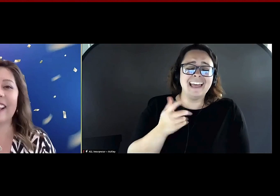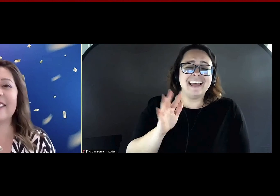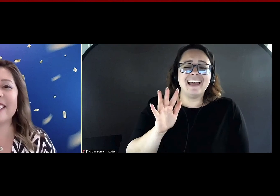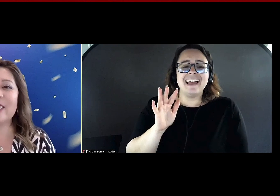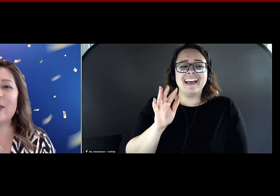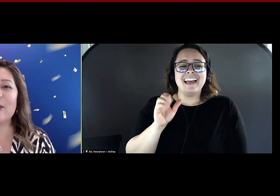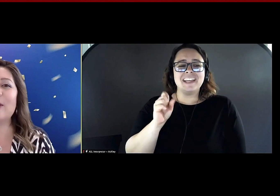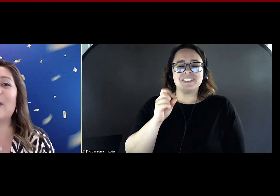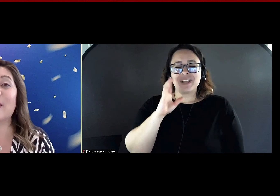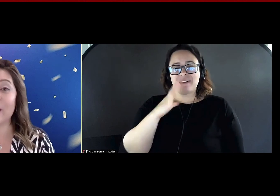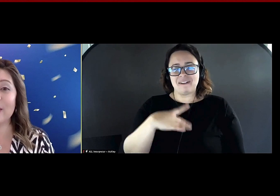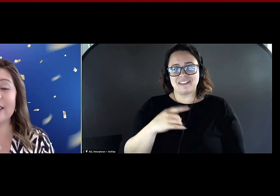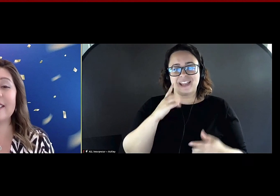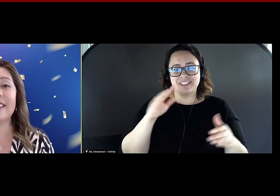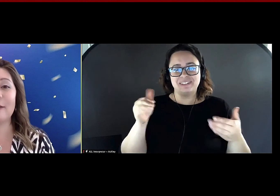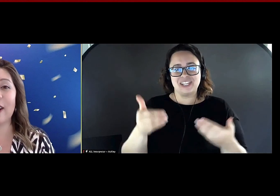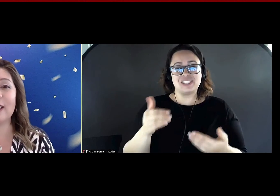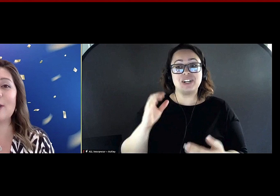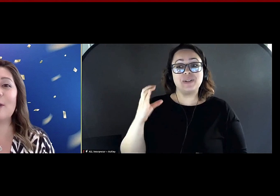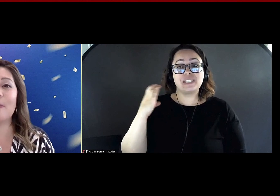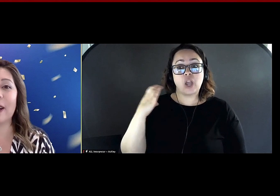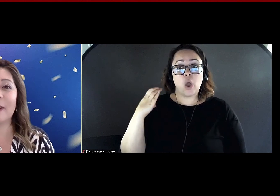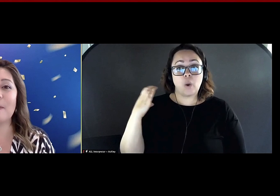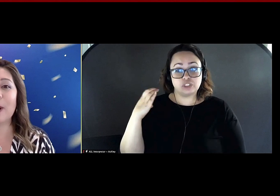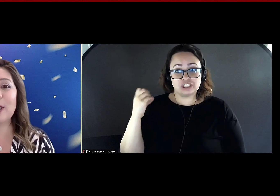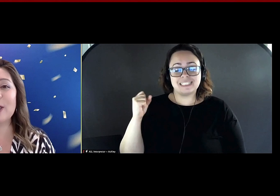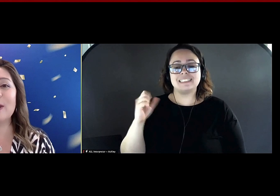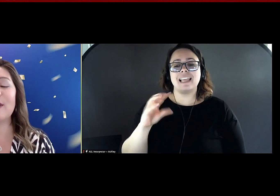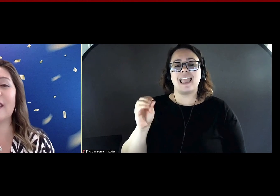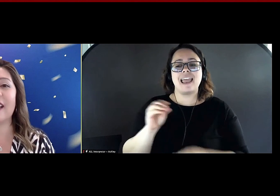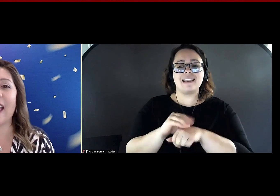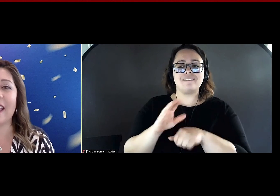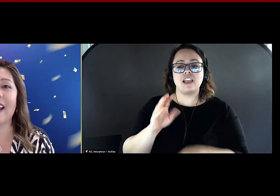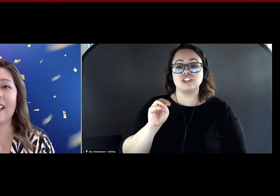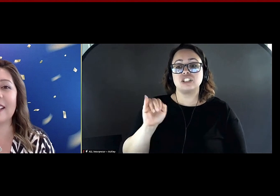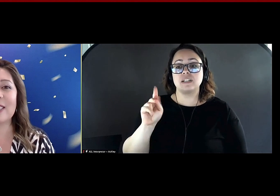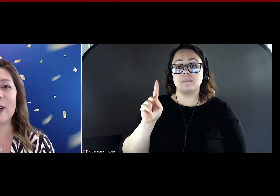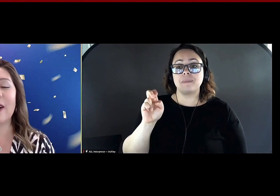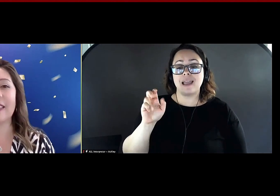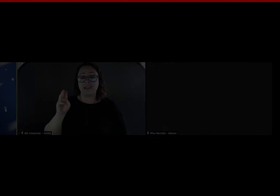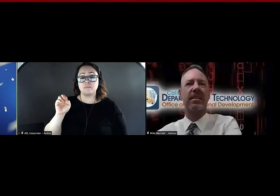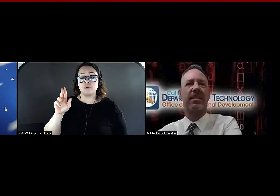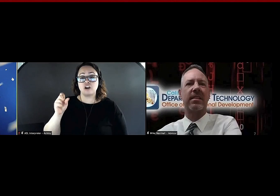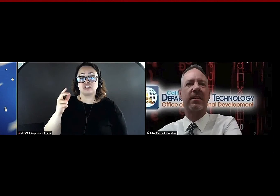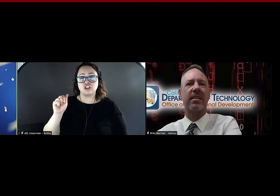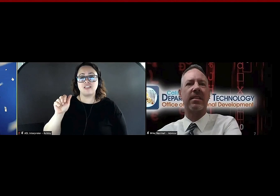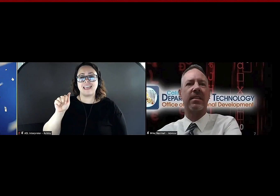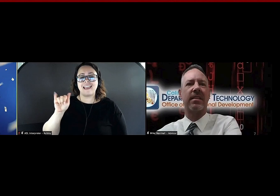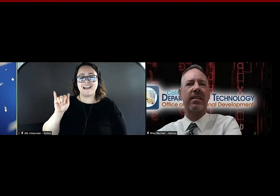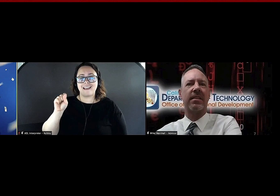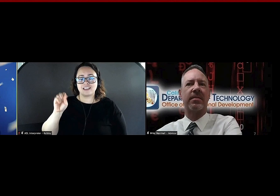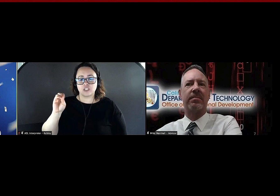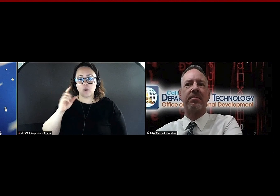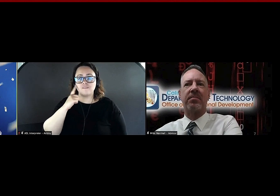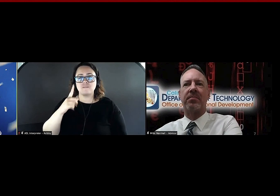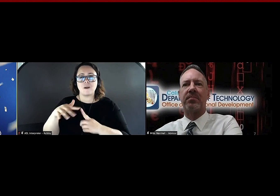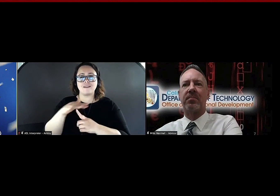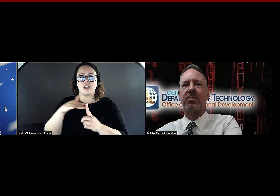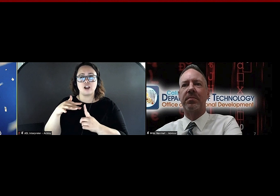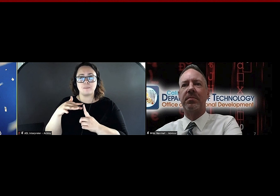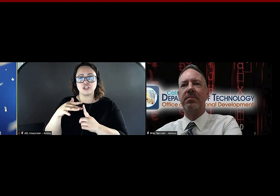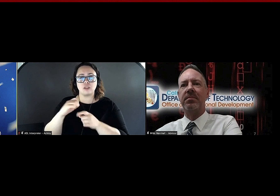So I'd like to introduce our coaches and advisor, Mike Marshall, the AISO at the Environmental Protection